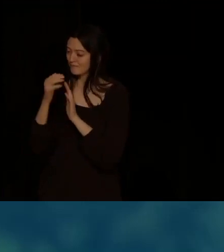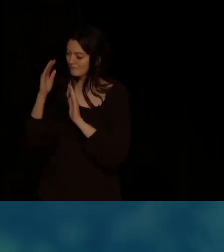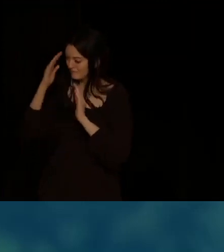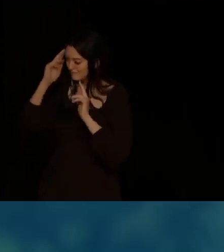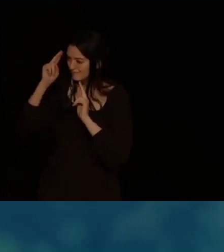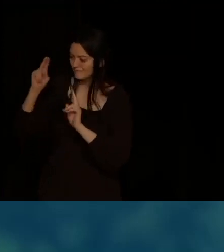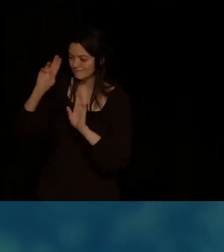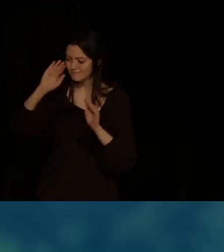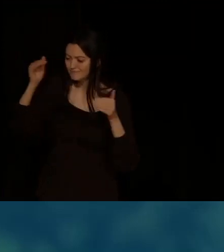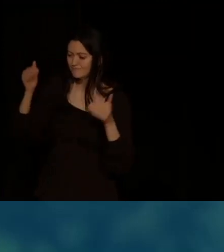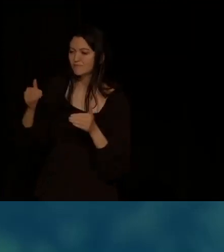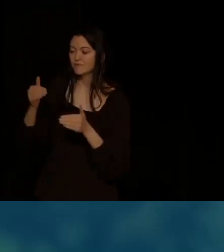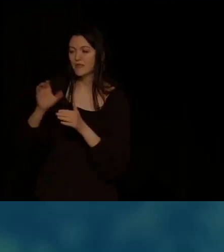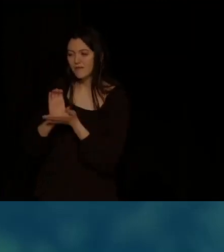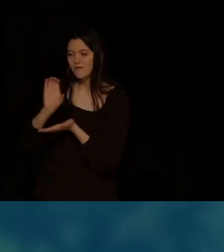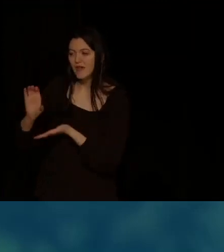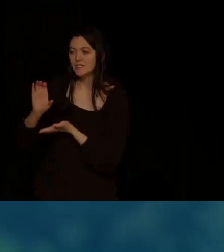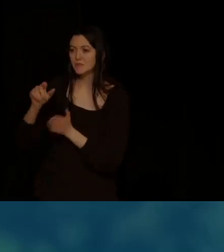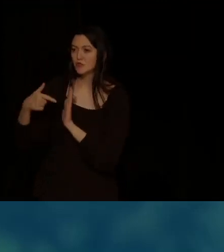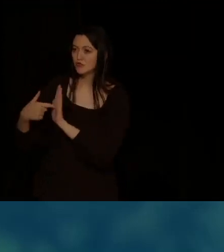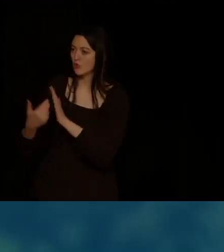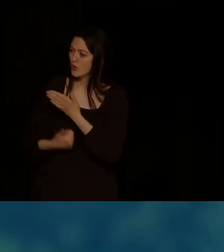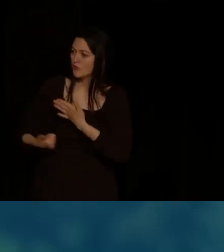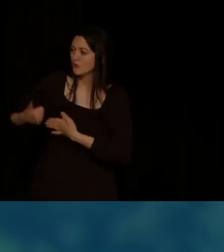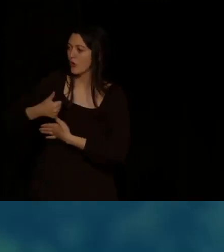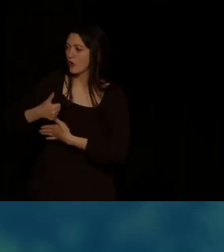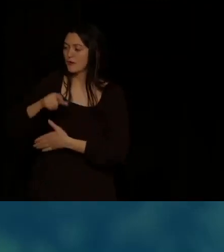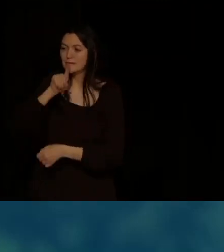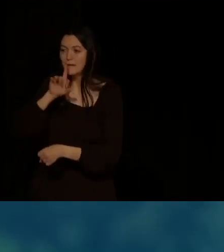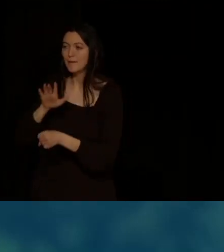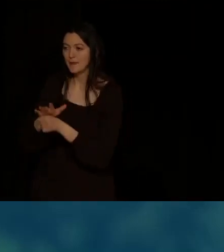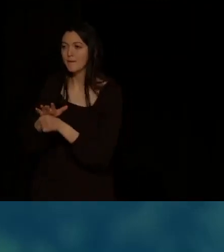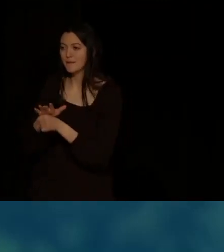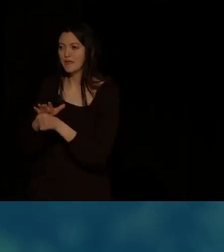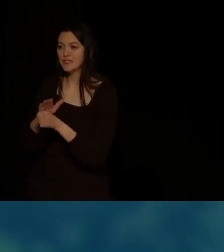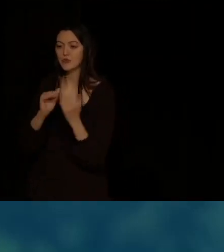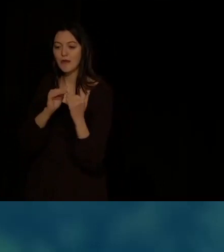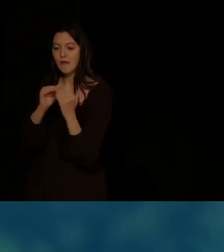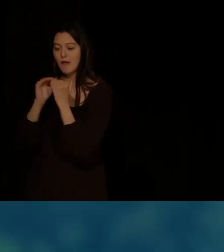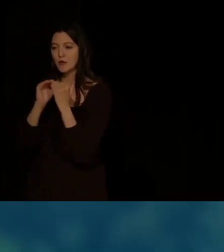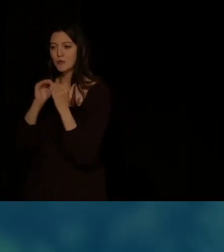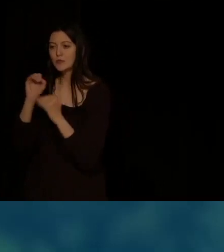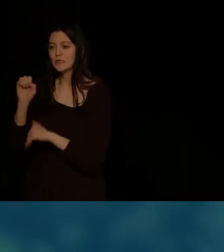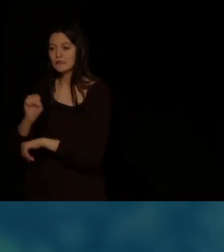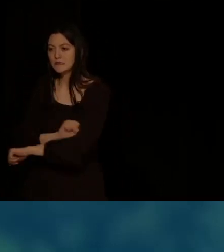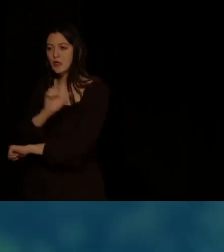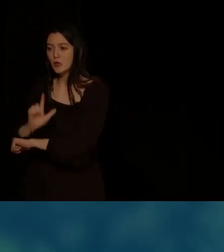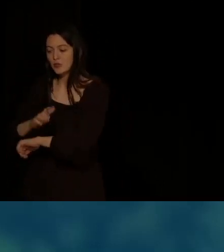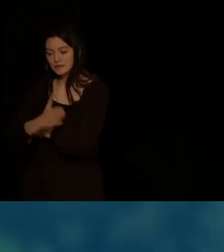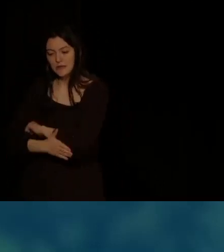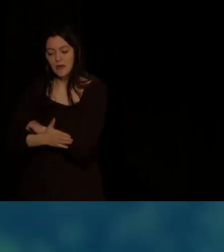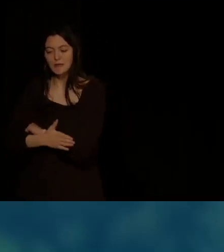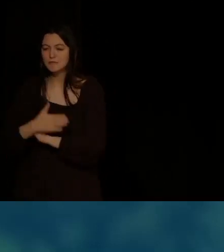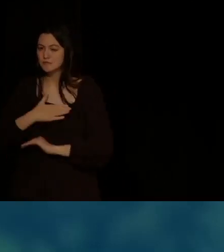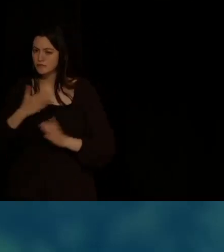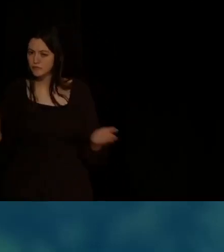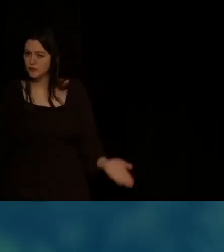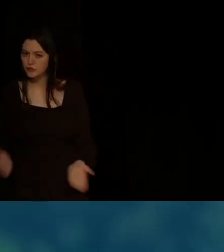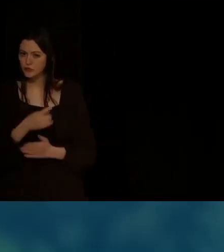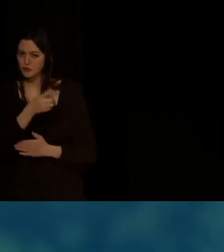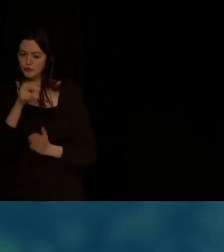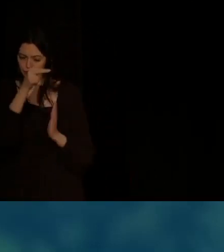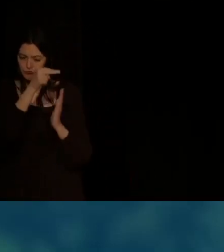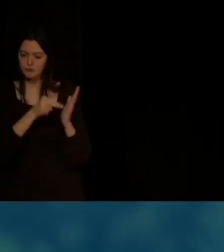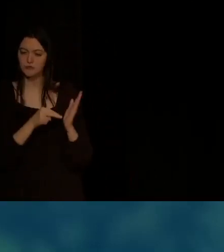County, demonstrating our priorities and our commitment to an equitable St. Louis County. I encourage you to take a look at our